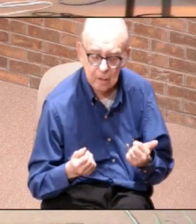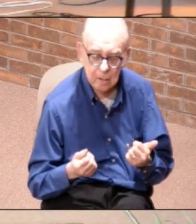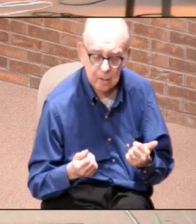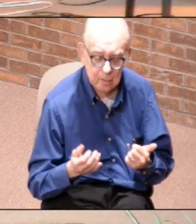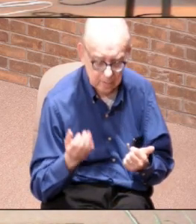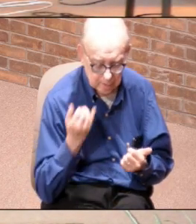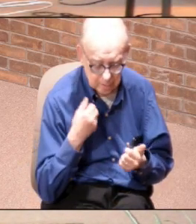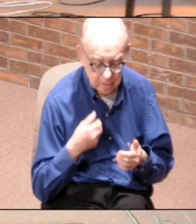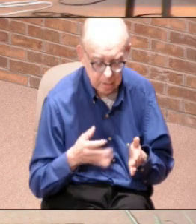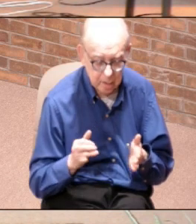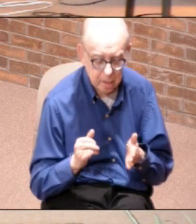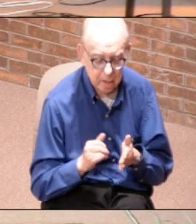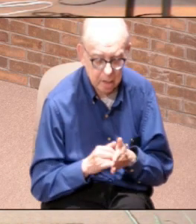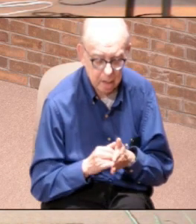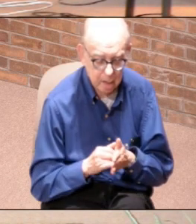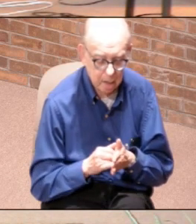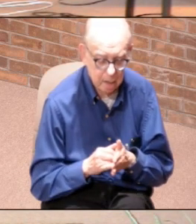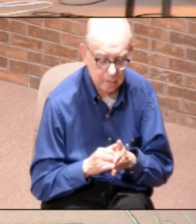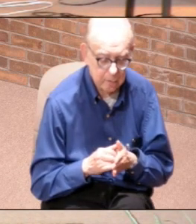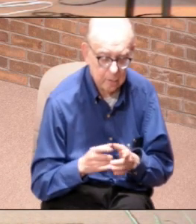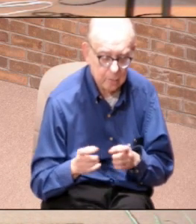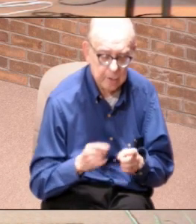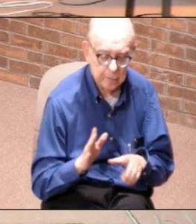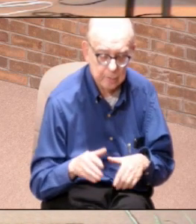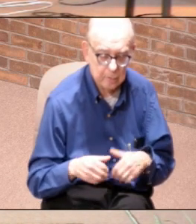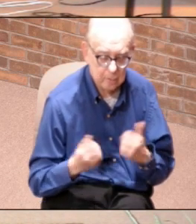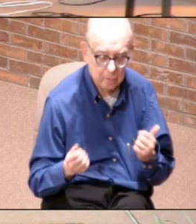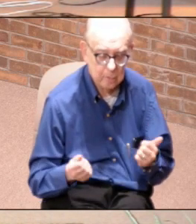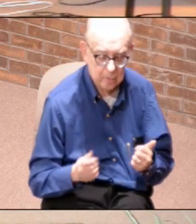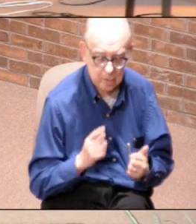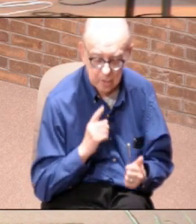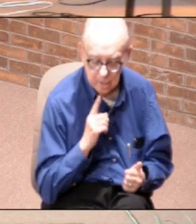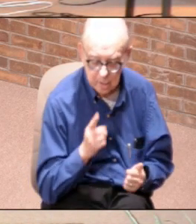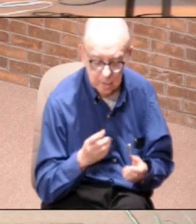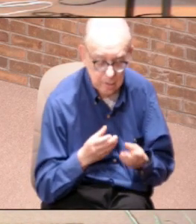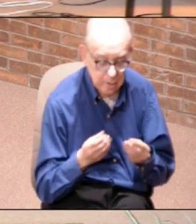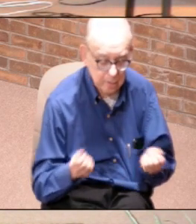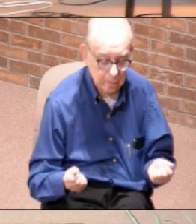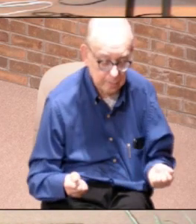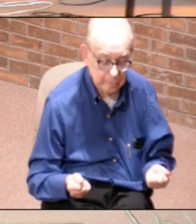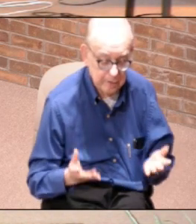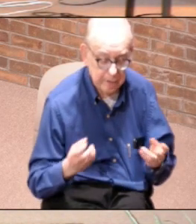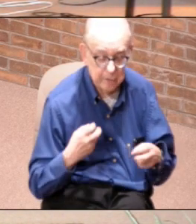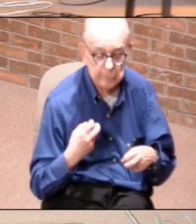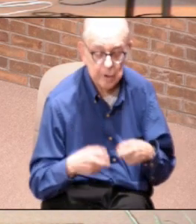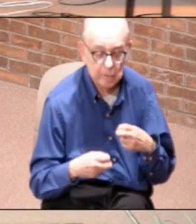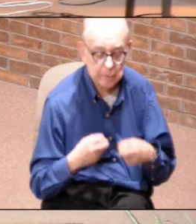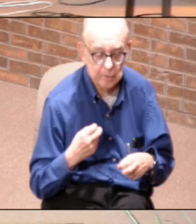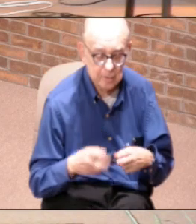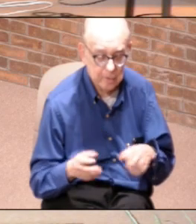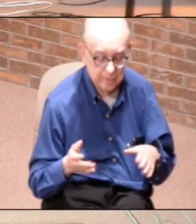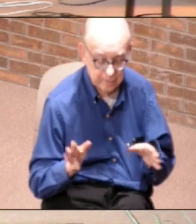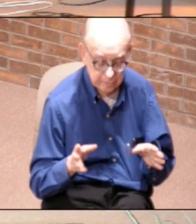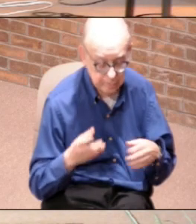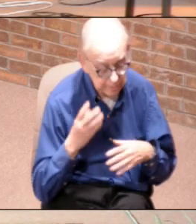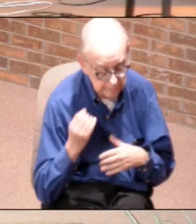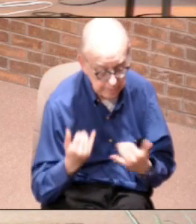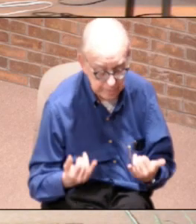And if you will let this reign in your life, it will solve a lot of the issues that you're